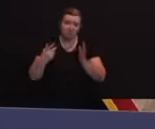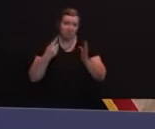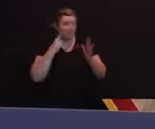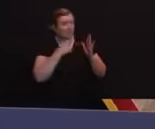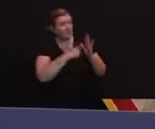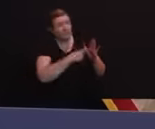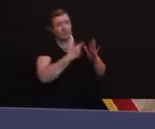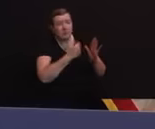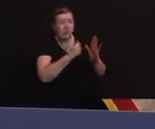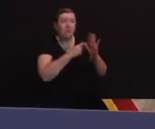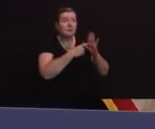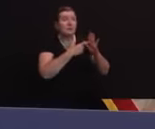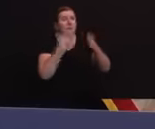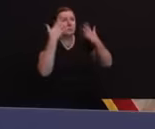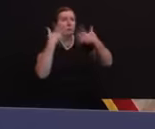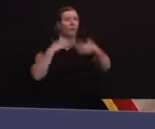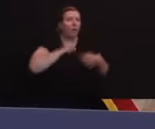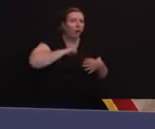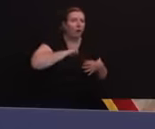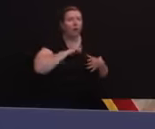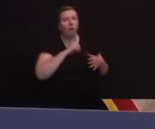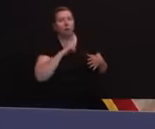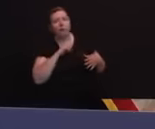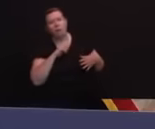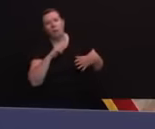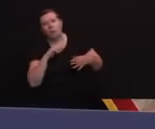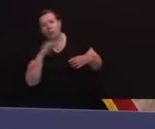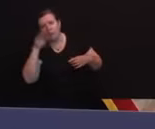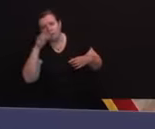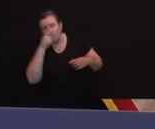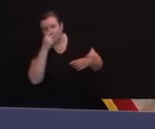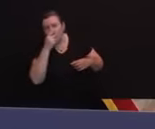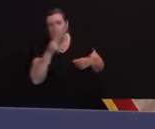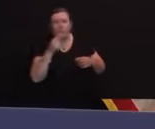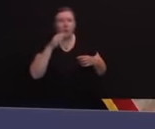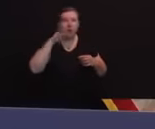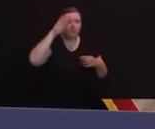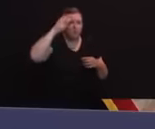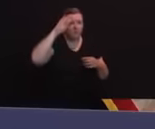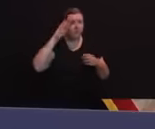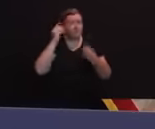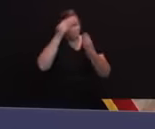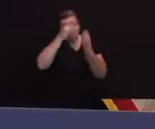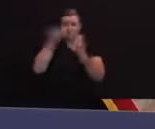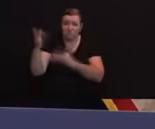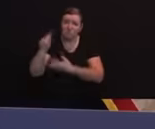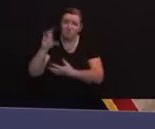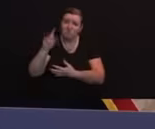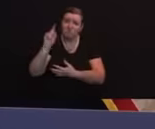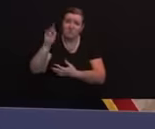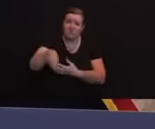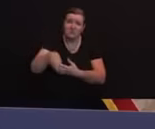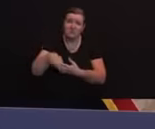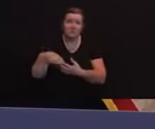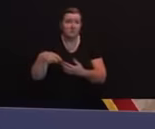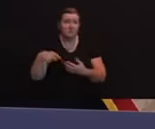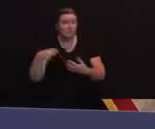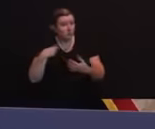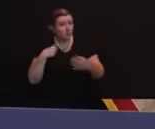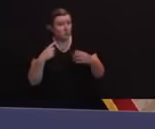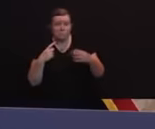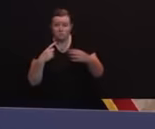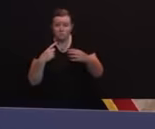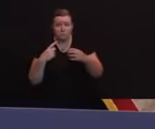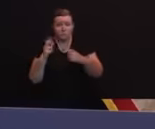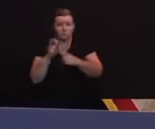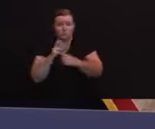within 14 days of the resident's visit. We are still very concerned about the outbreaks we are